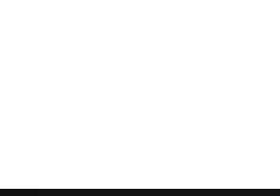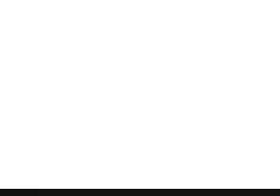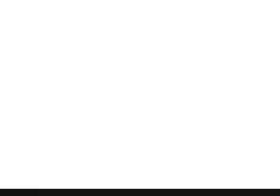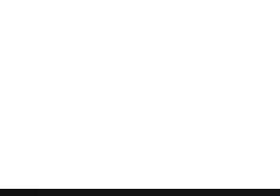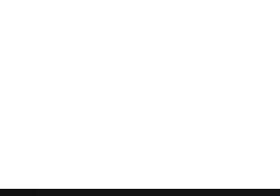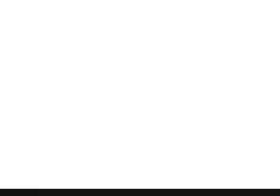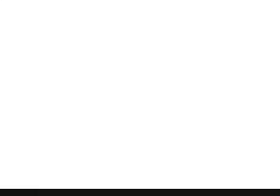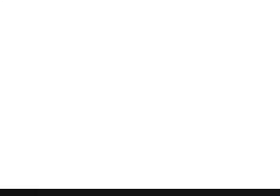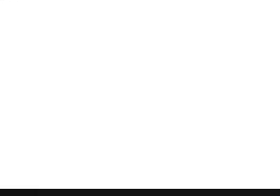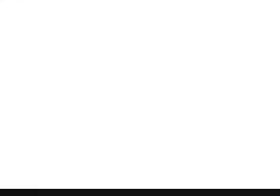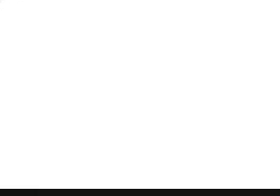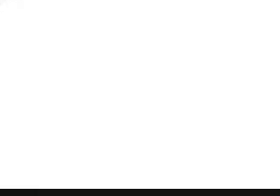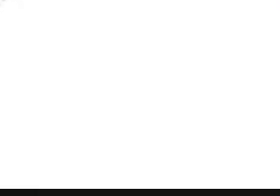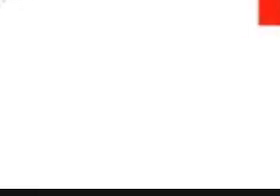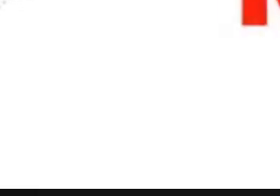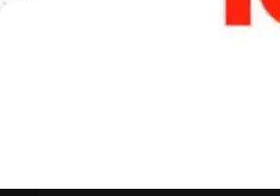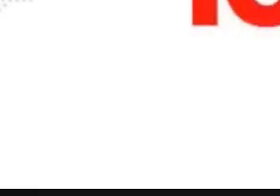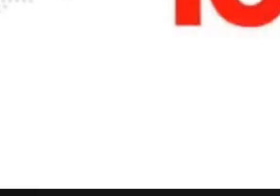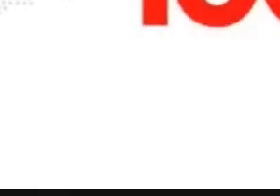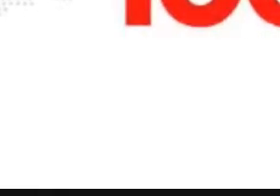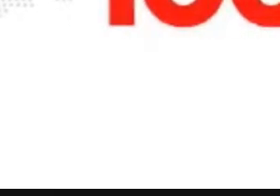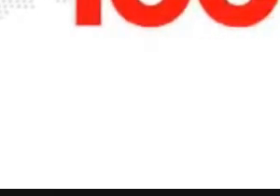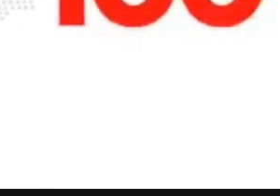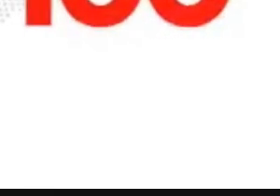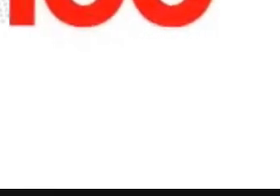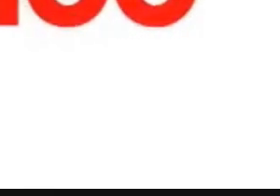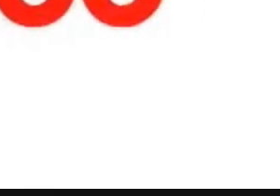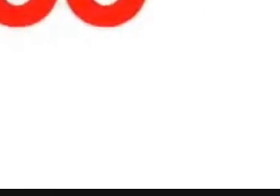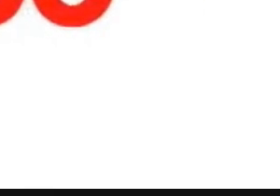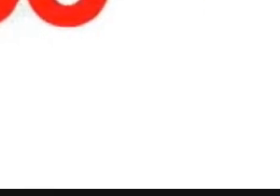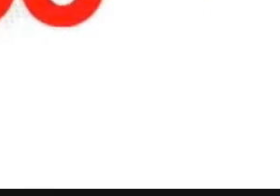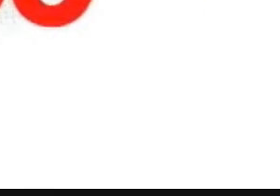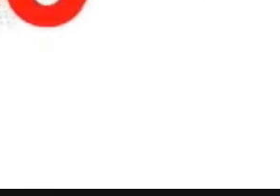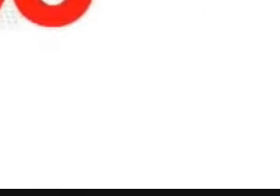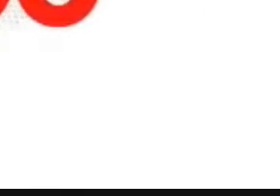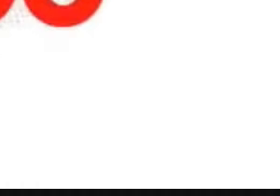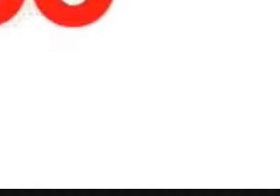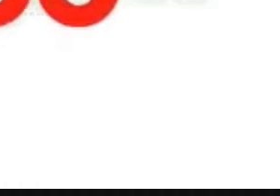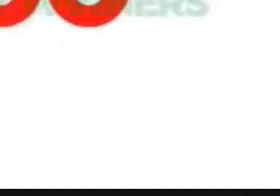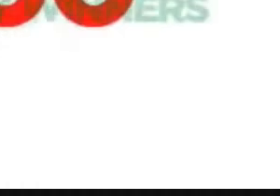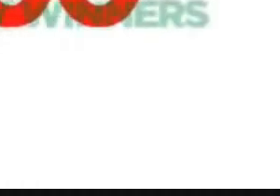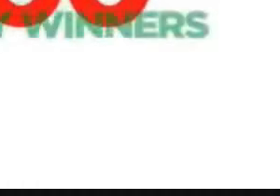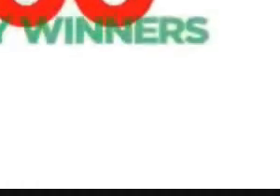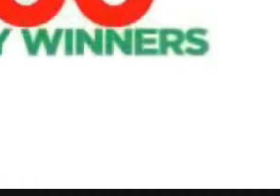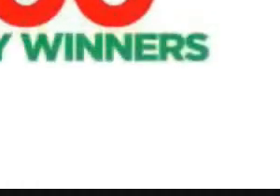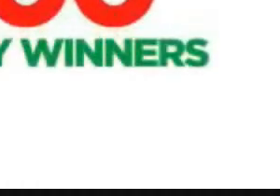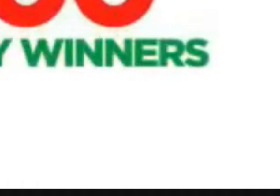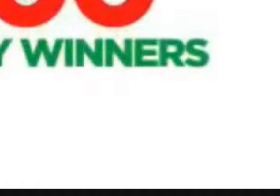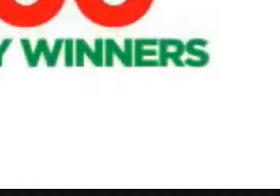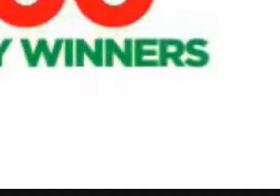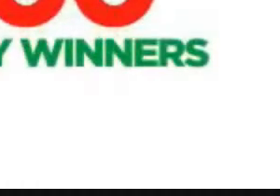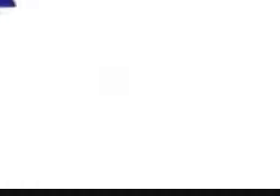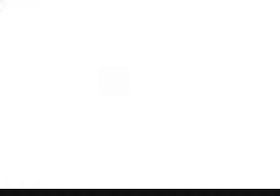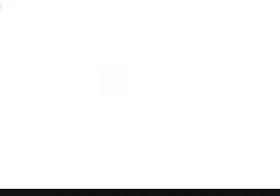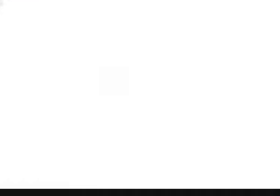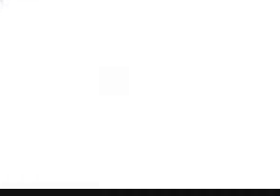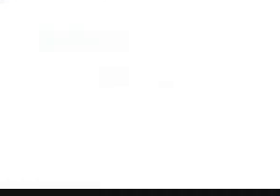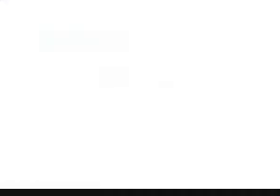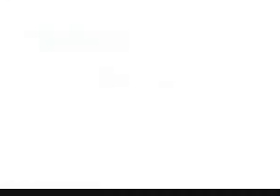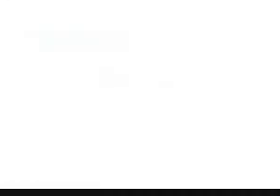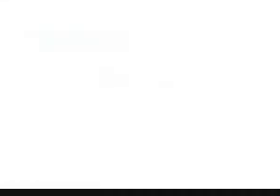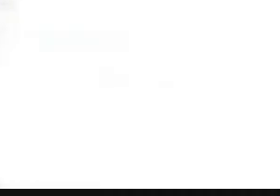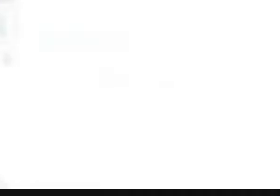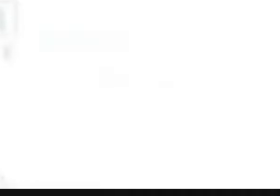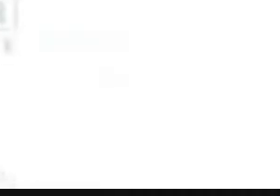téeméeri saaku maalo ñoo fi nekk kon gaawal nga bokk ci téeméeri nit yi nga xam ne mën nga am sans win ci xéewal yi nga xam ne kenn dootu